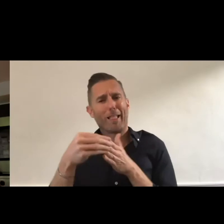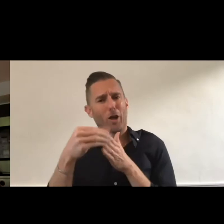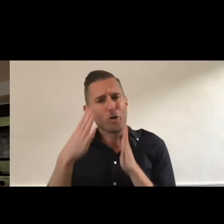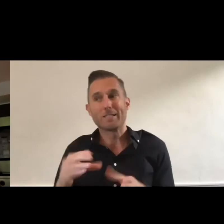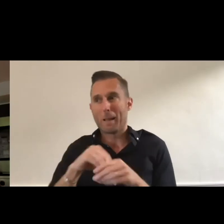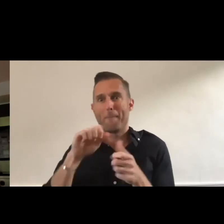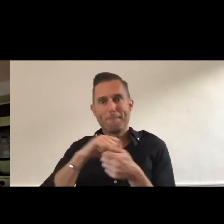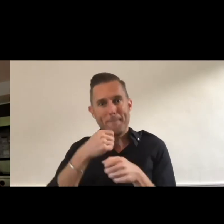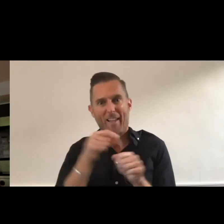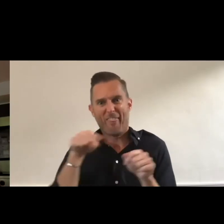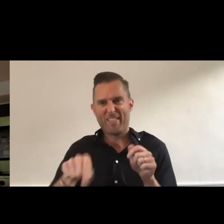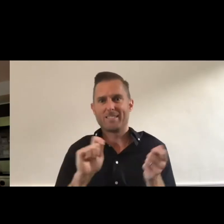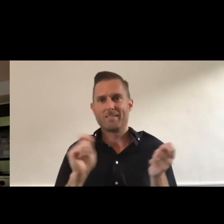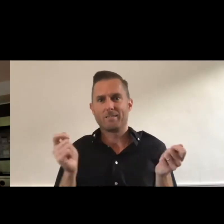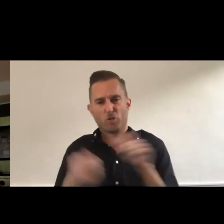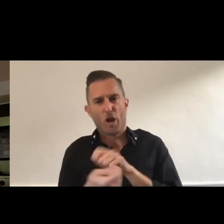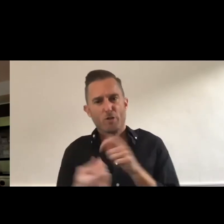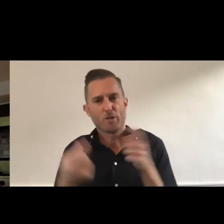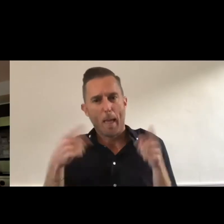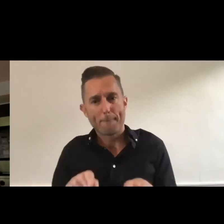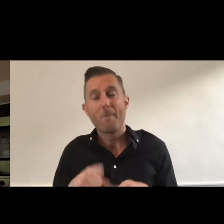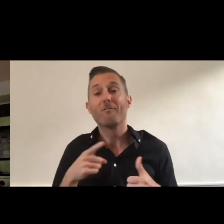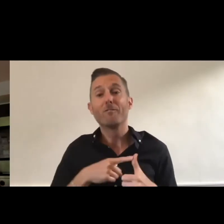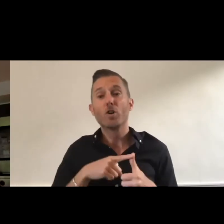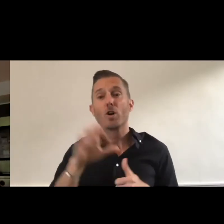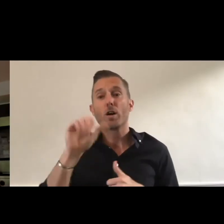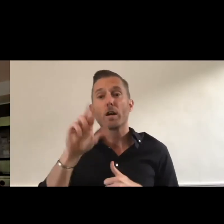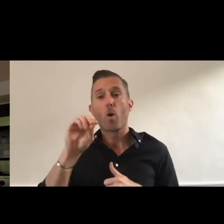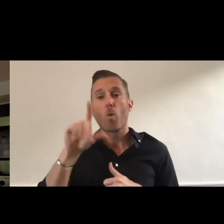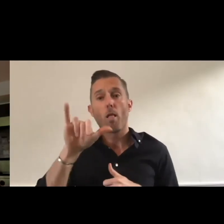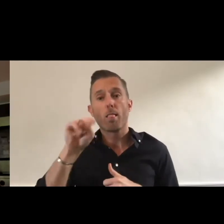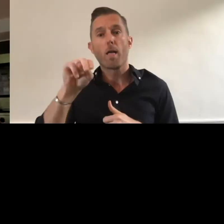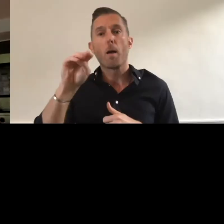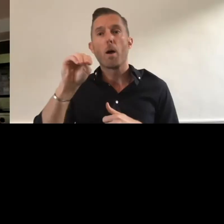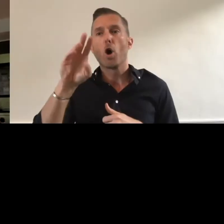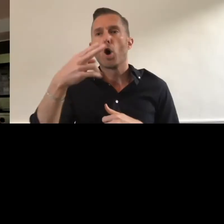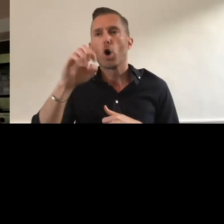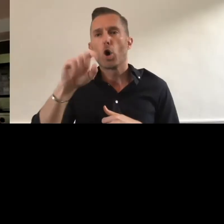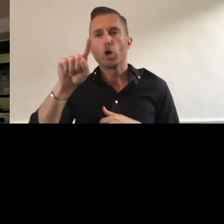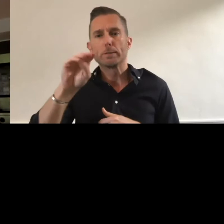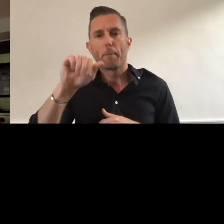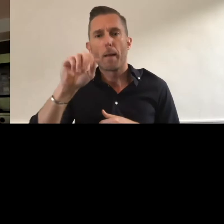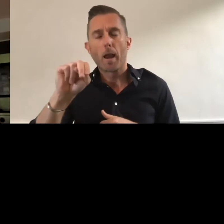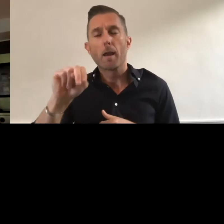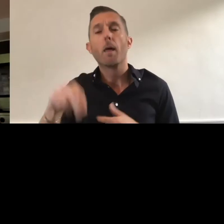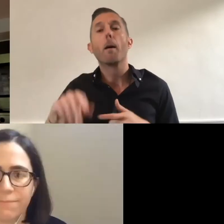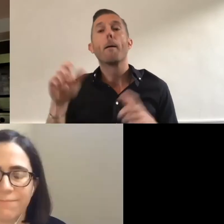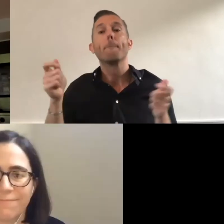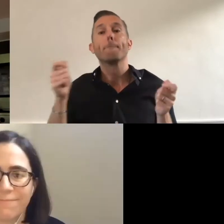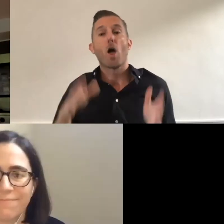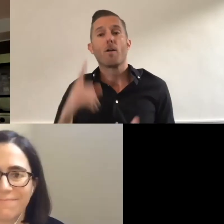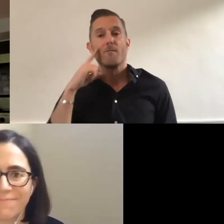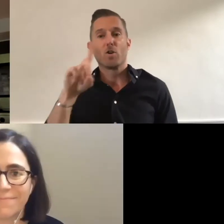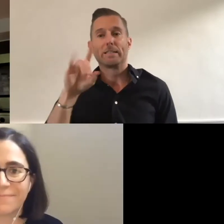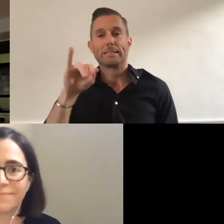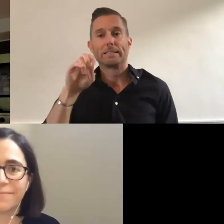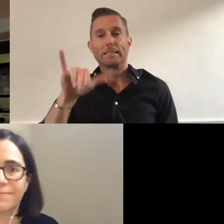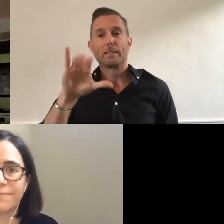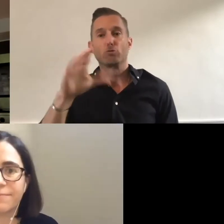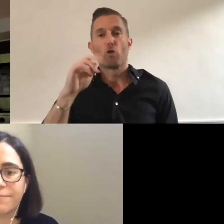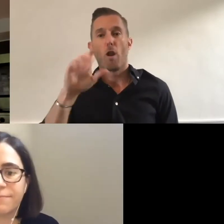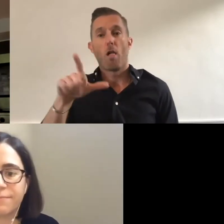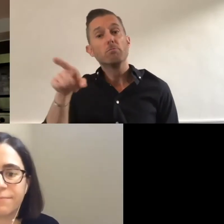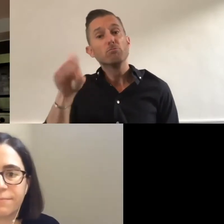happen. The first, Carolyn Lertzman, Manager, Standards and Practices, Disney Channels. Carolyn works at